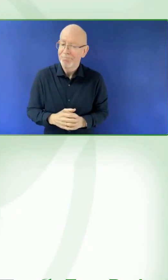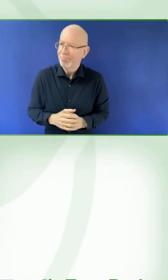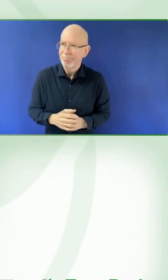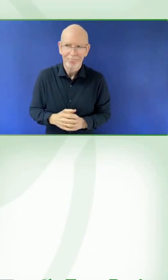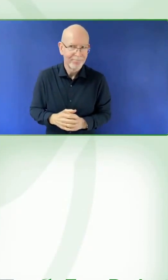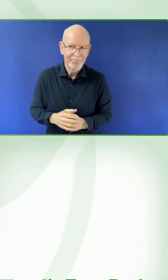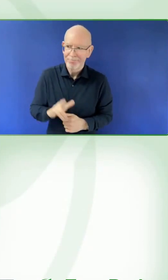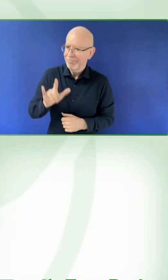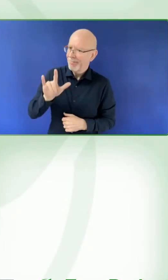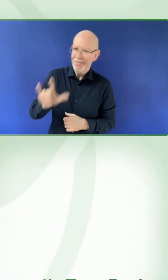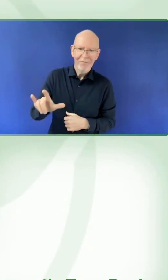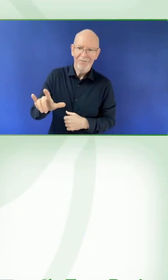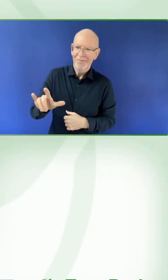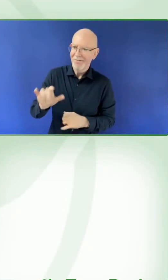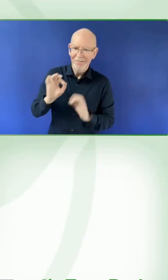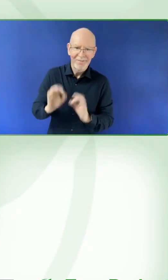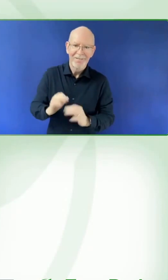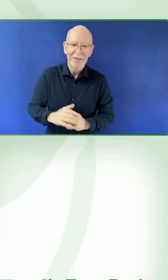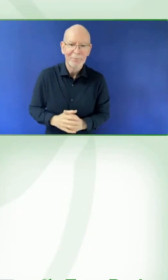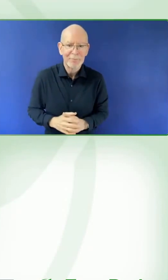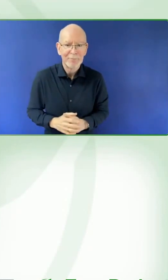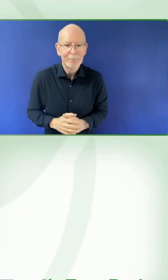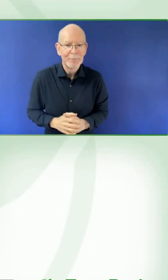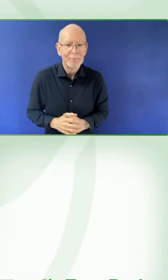supervisor, and